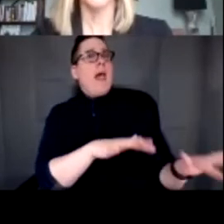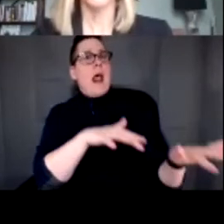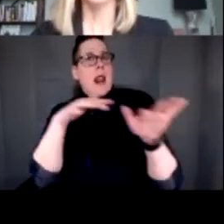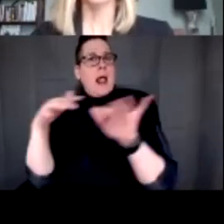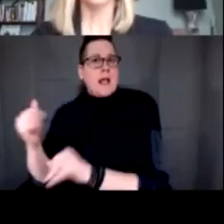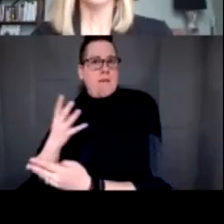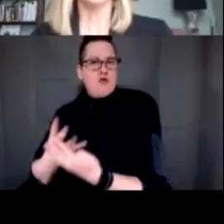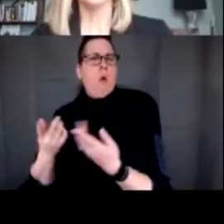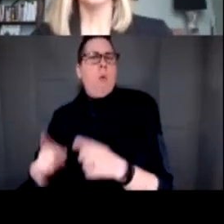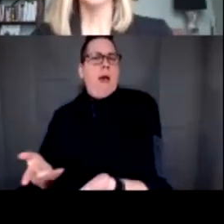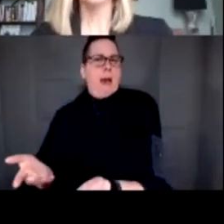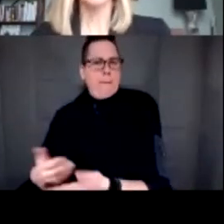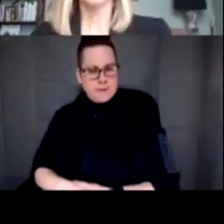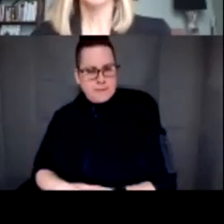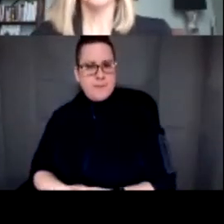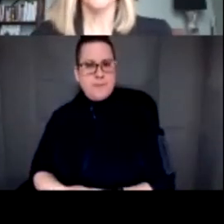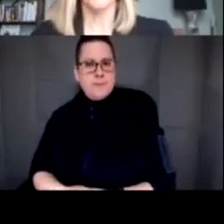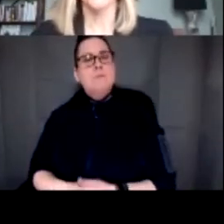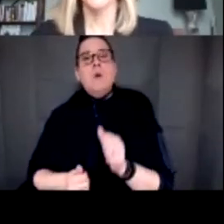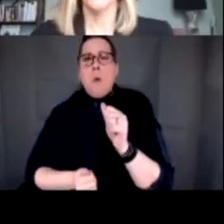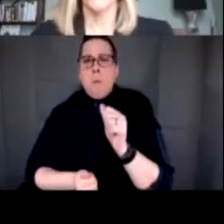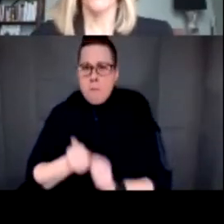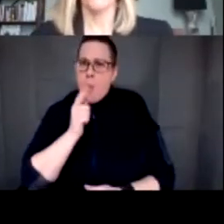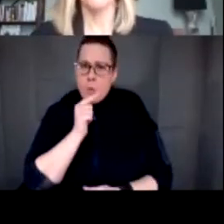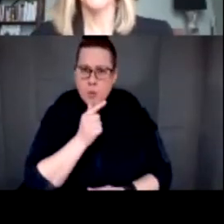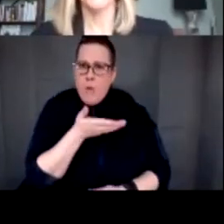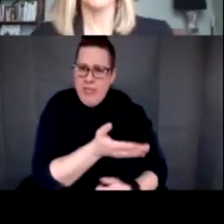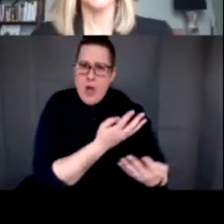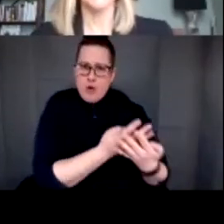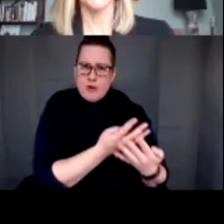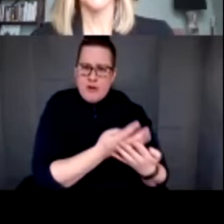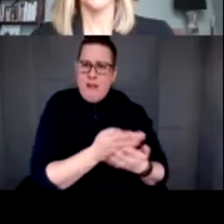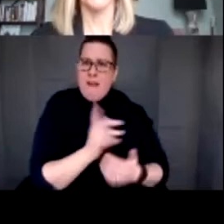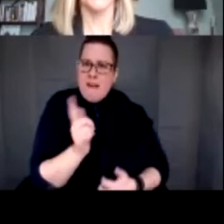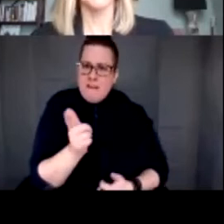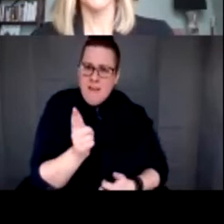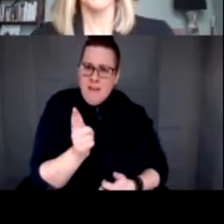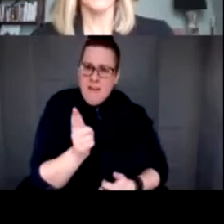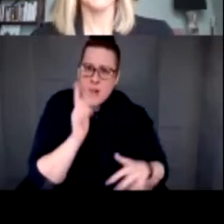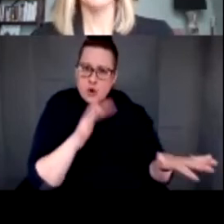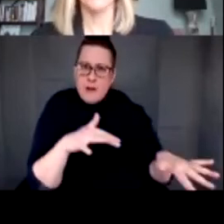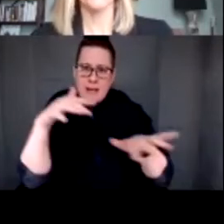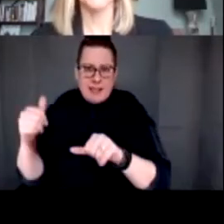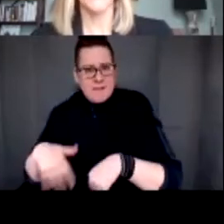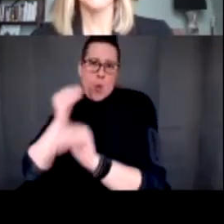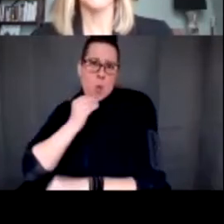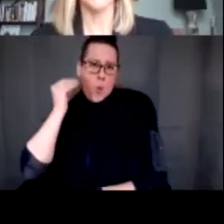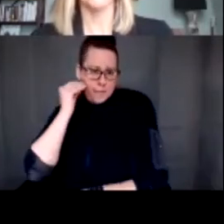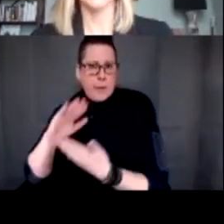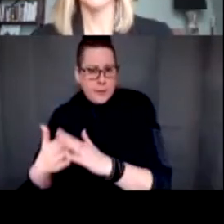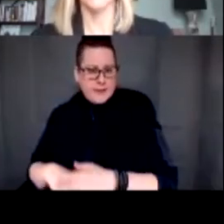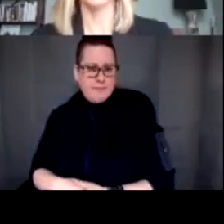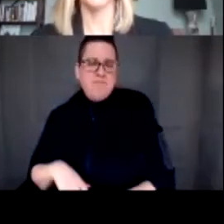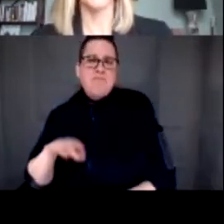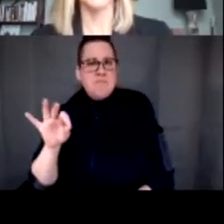incarceration? So the majority of people who are incarcerated are eventually released to the community. So about 95% either